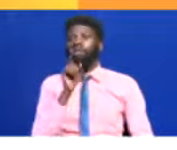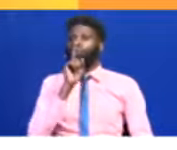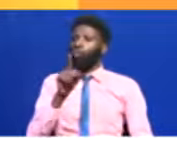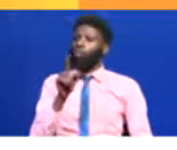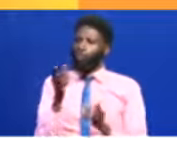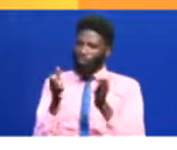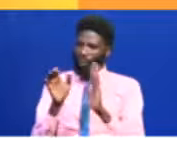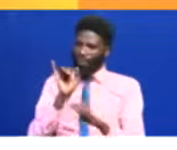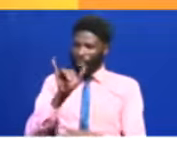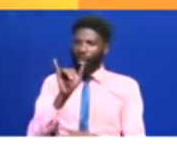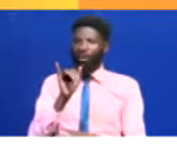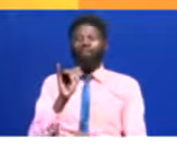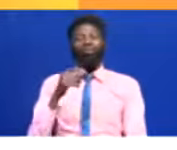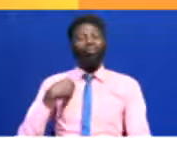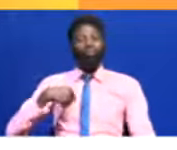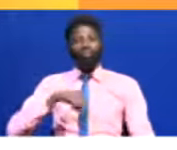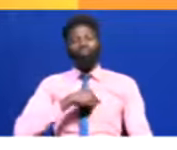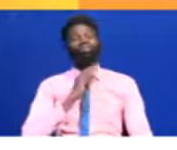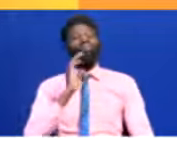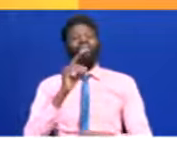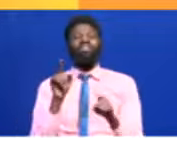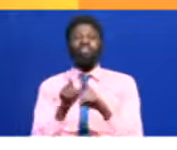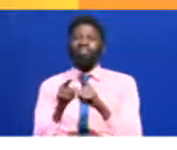way, we are going to partner